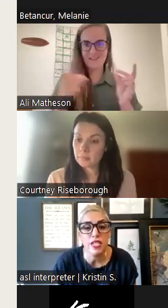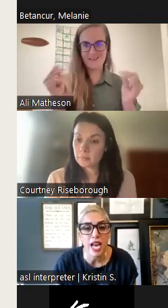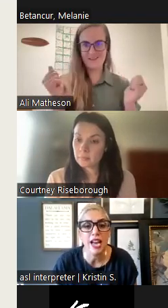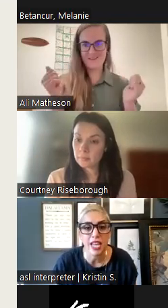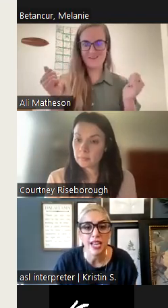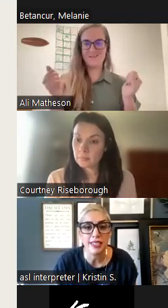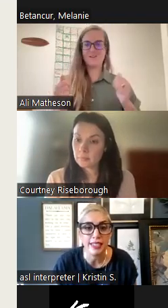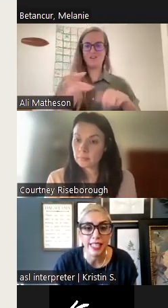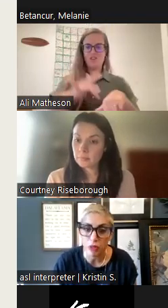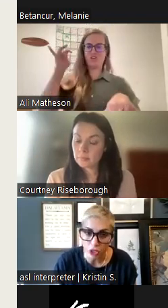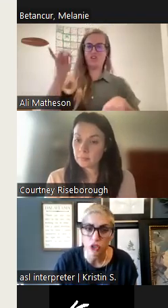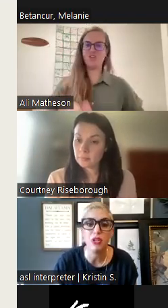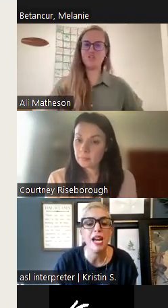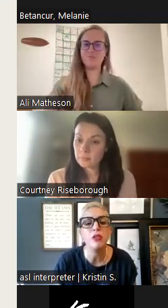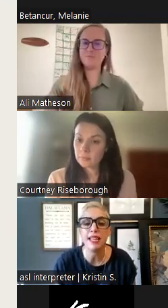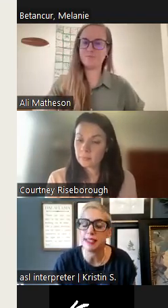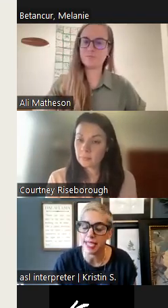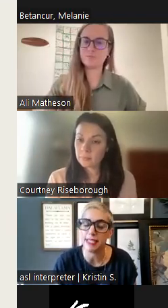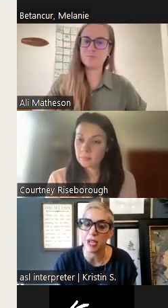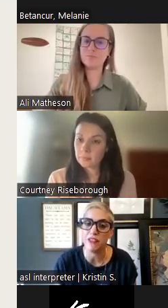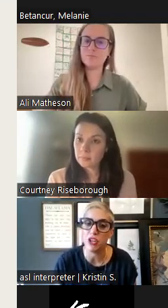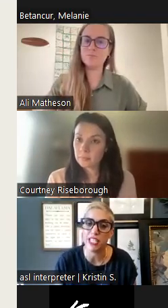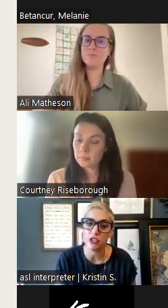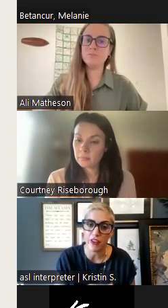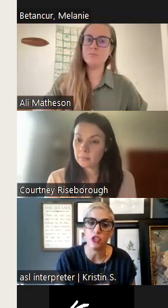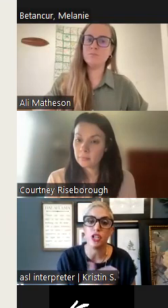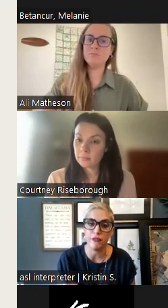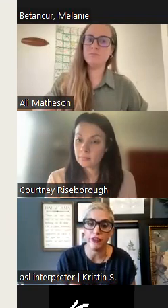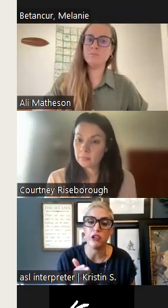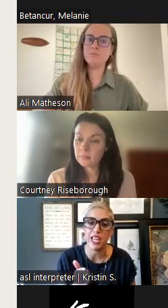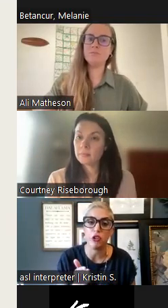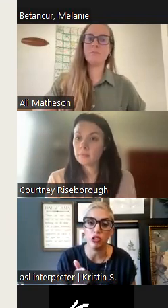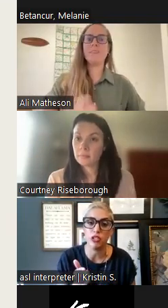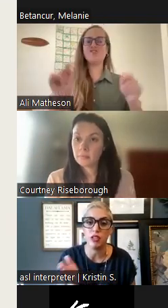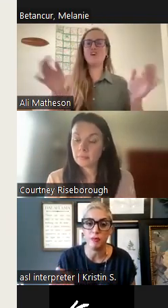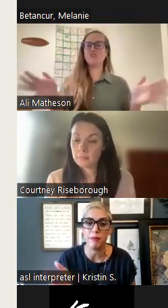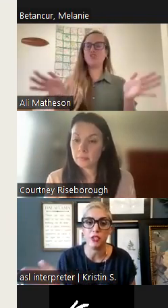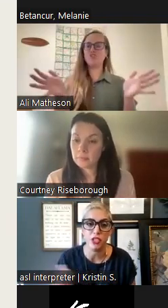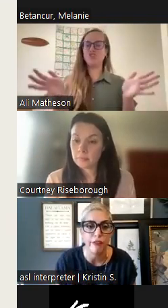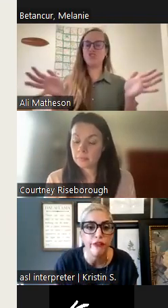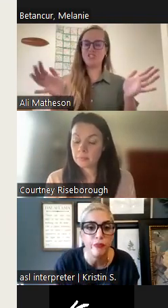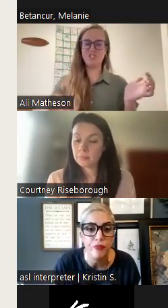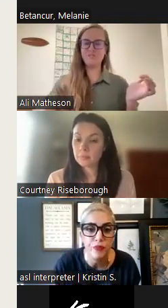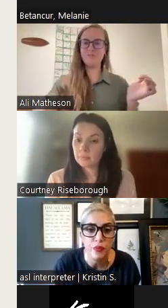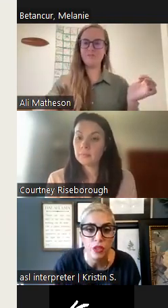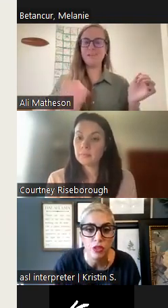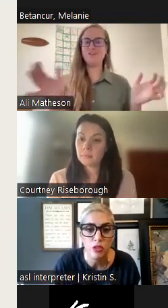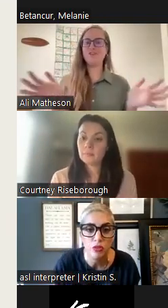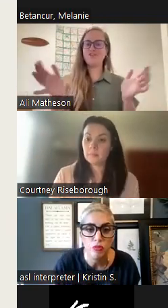of just not having access to language. So now it's nice that we have the early intervention and figuring out earlier that babies are deaf.